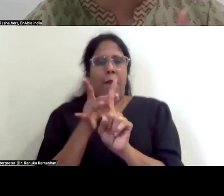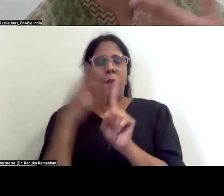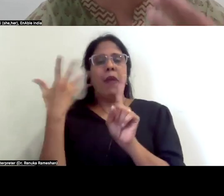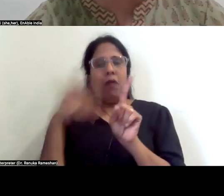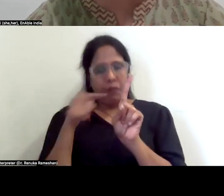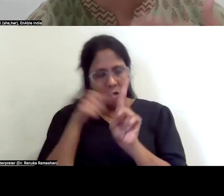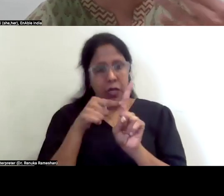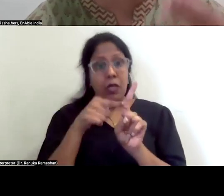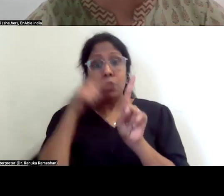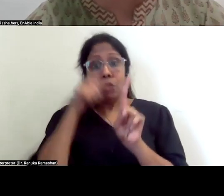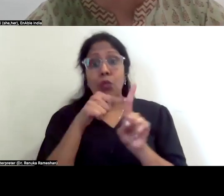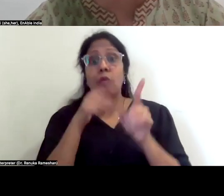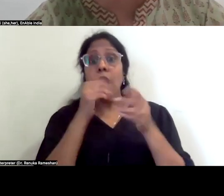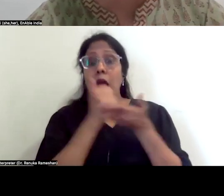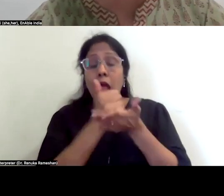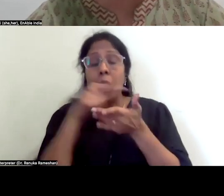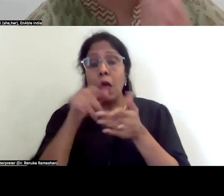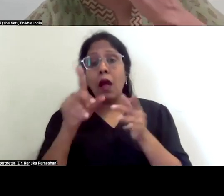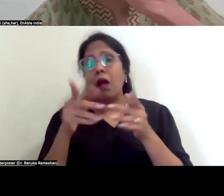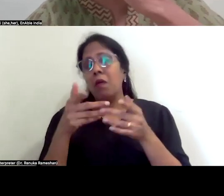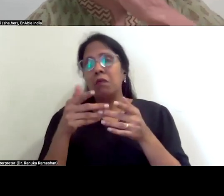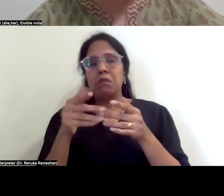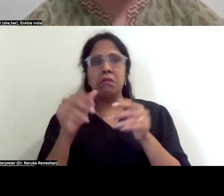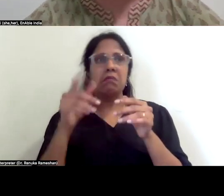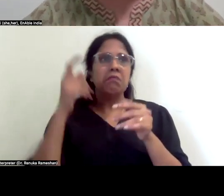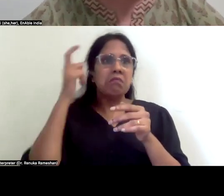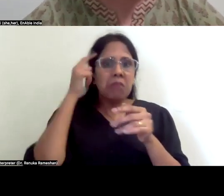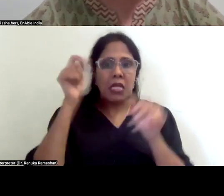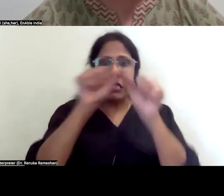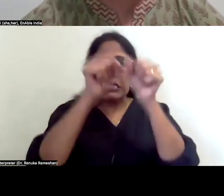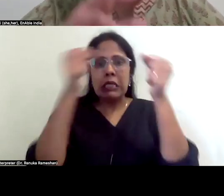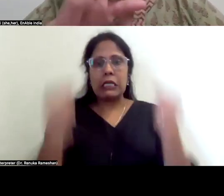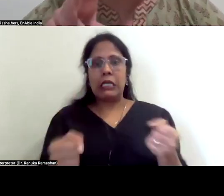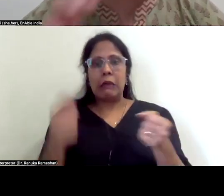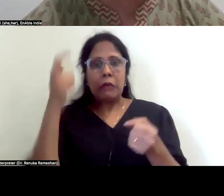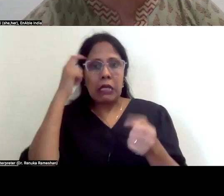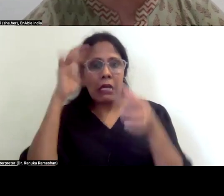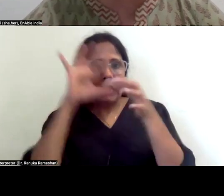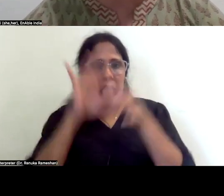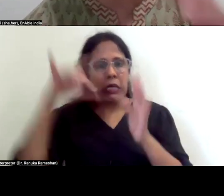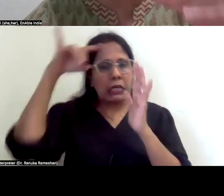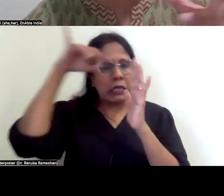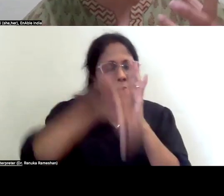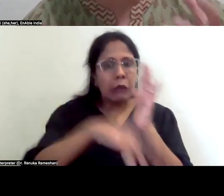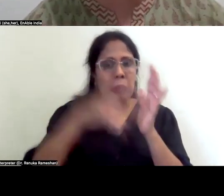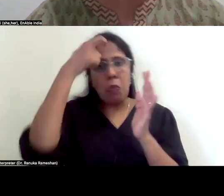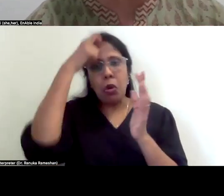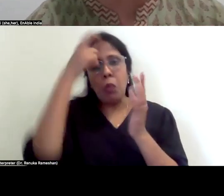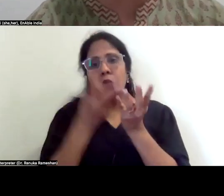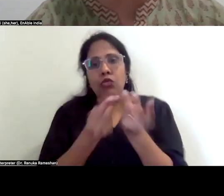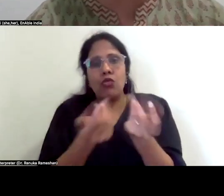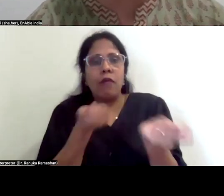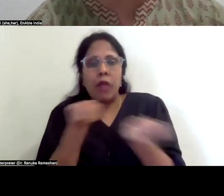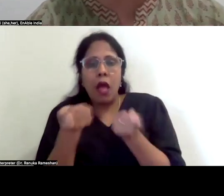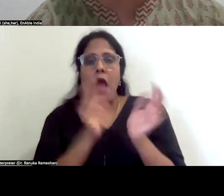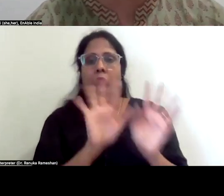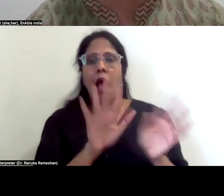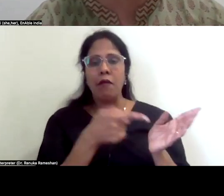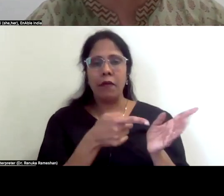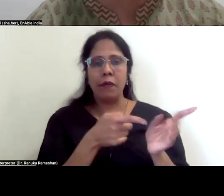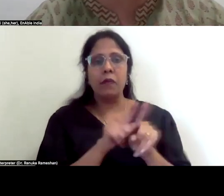the deeper systems thinking related issues. So, in the case of spinal cord